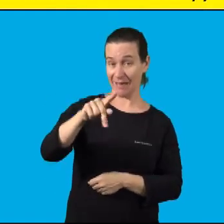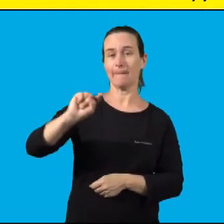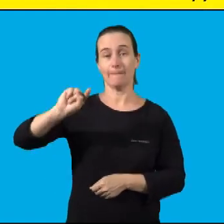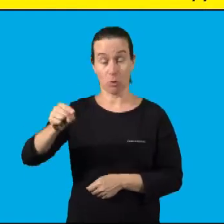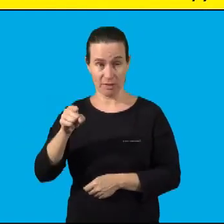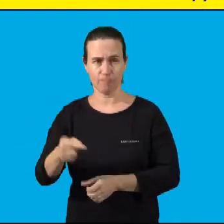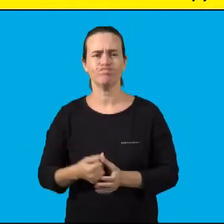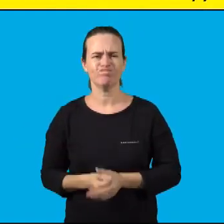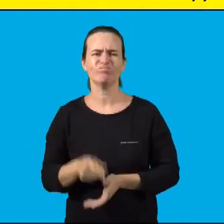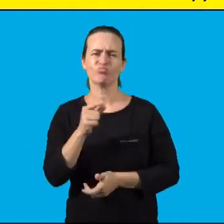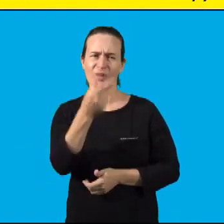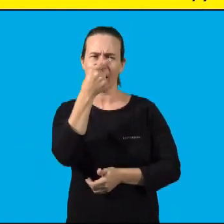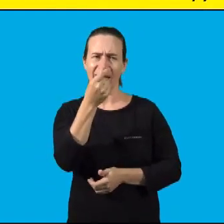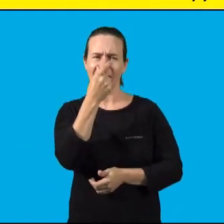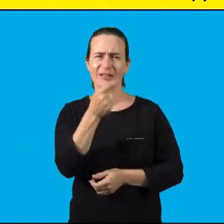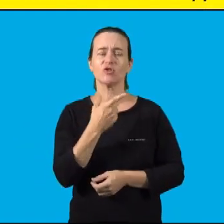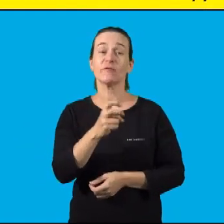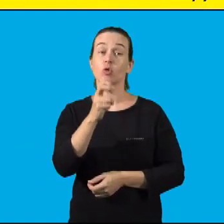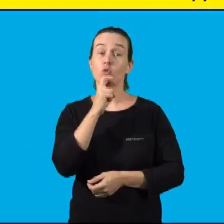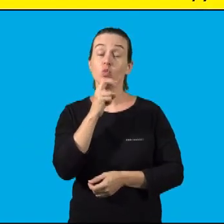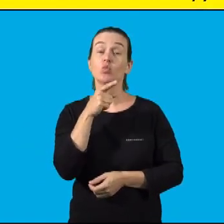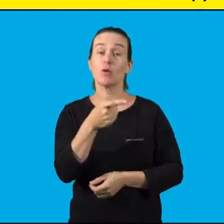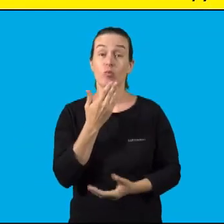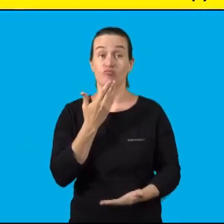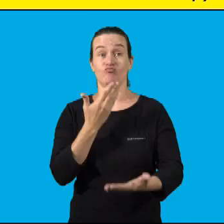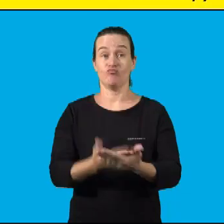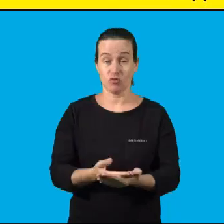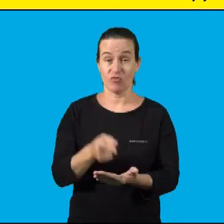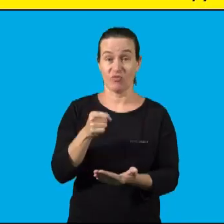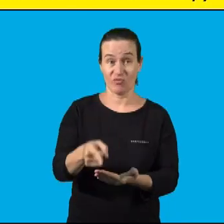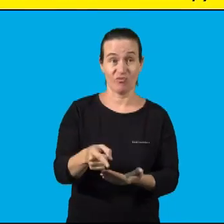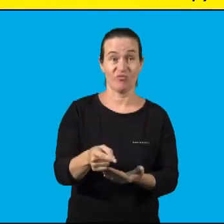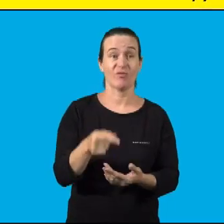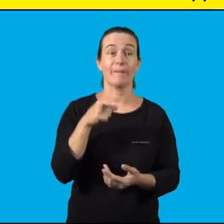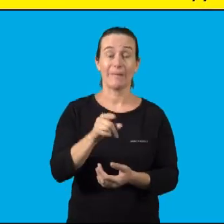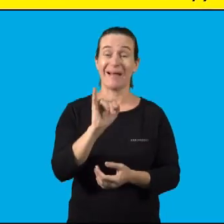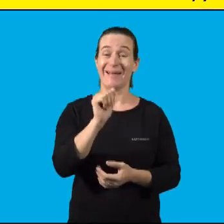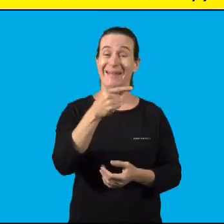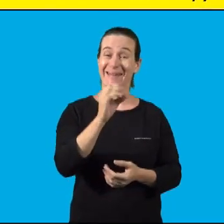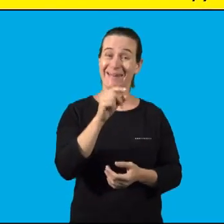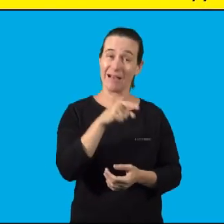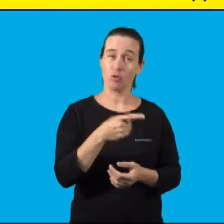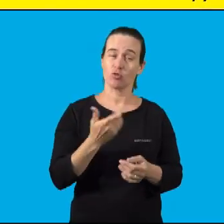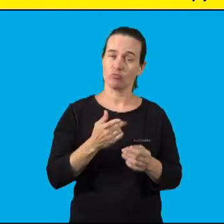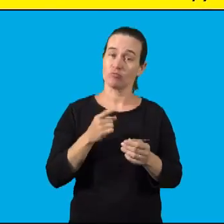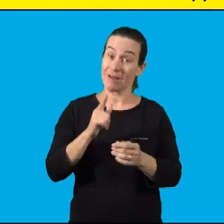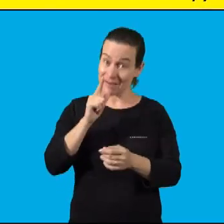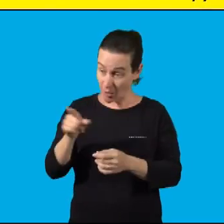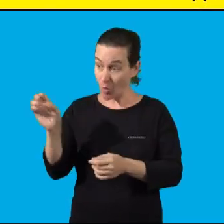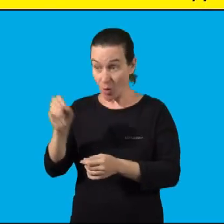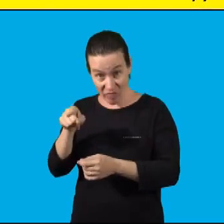right? The handkerchief is used as an ocular proof by Iago to convince Othello